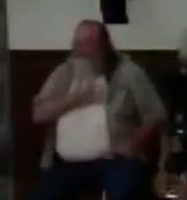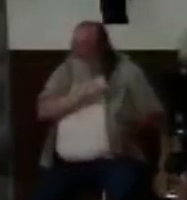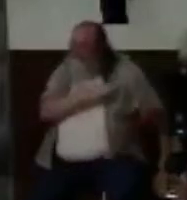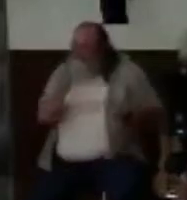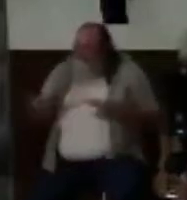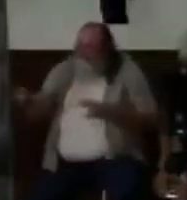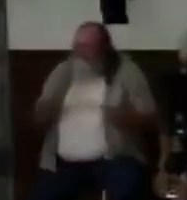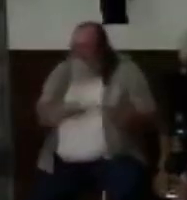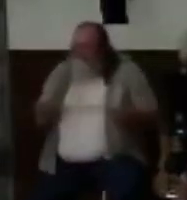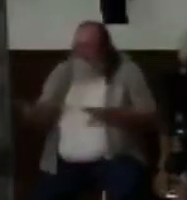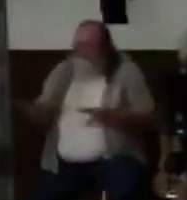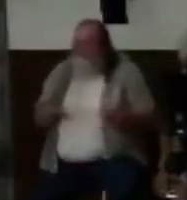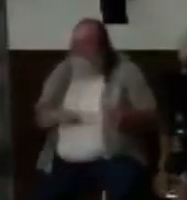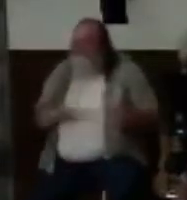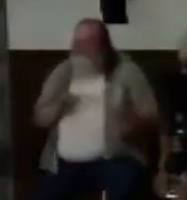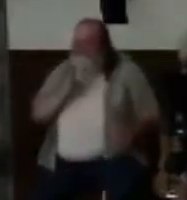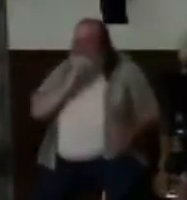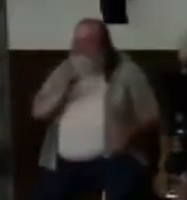festival.